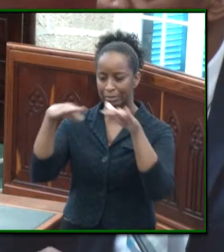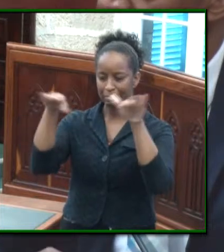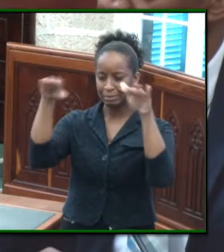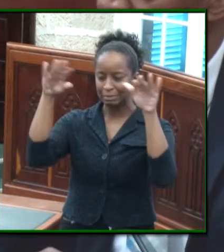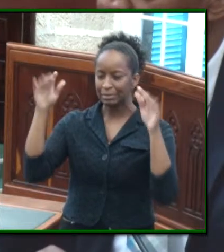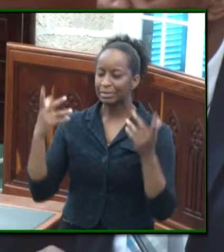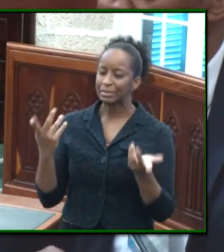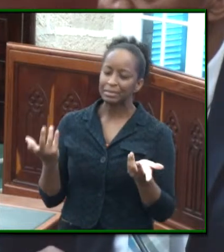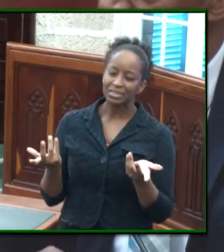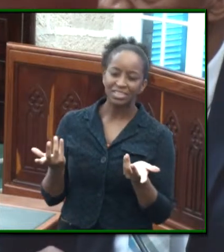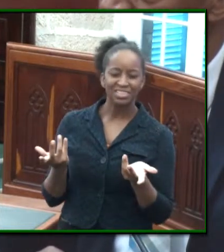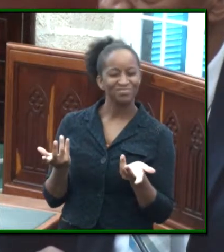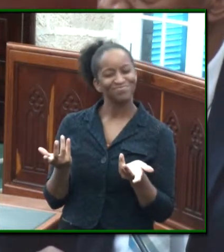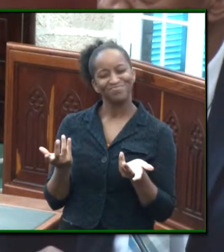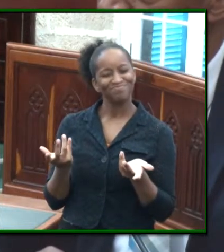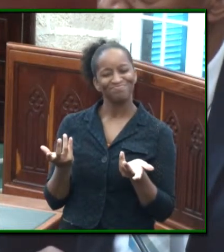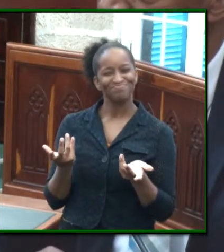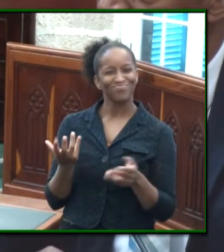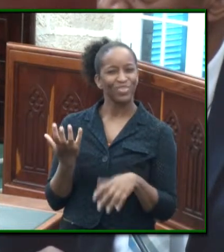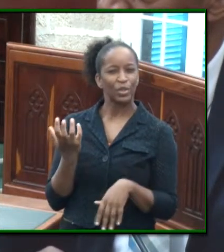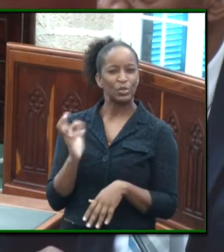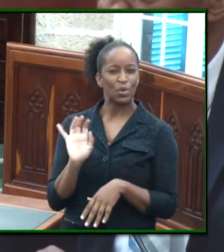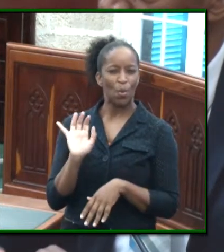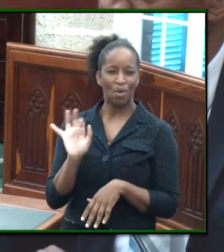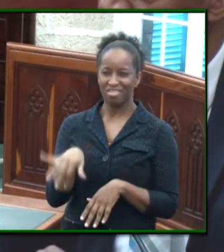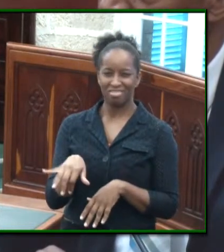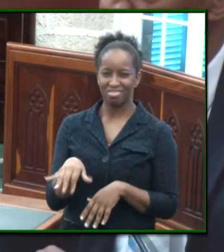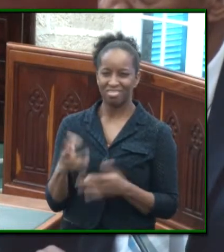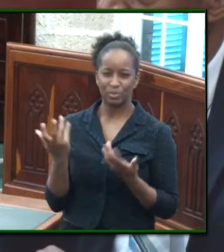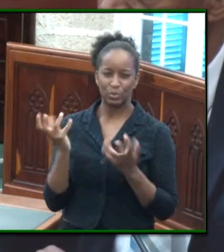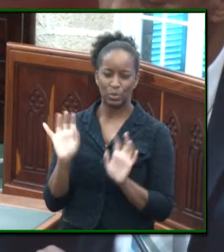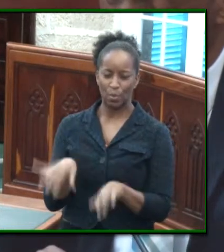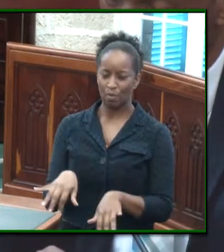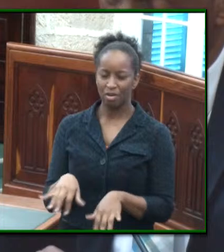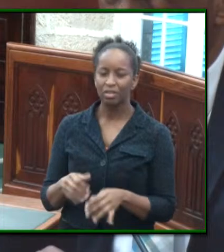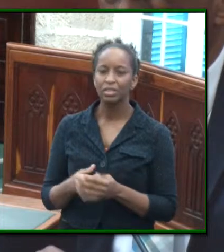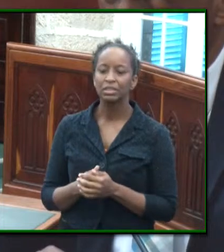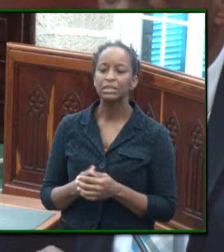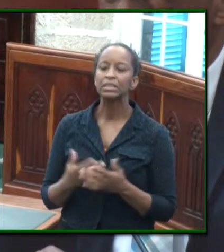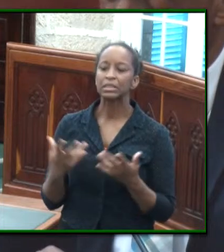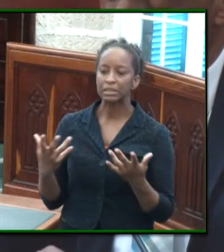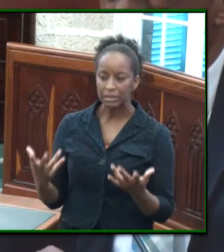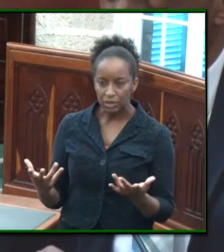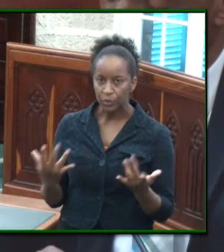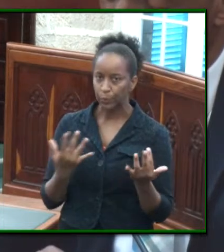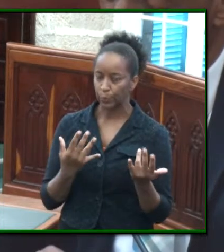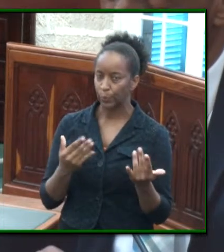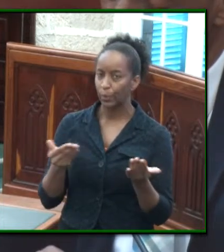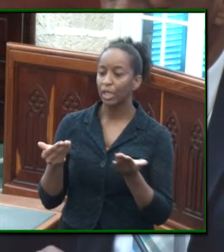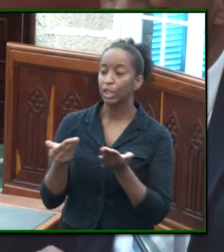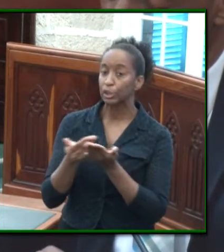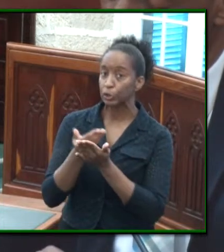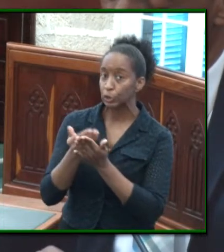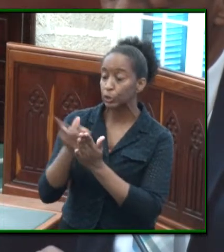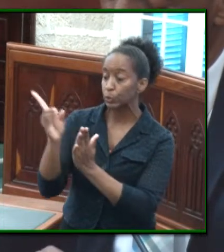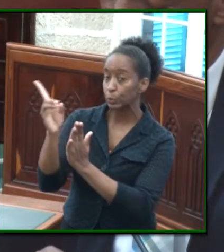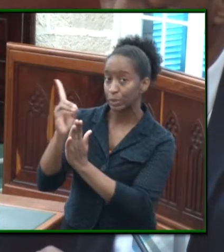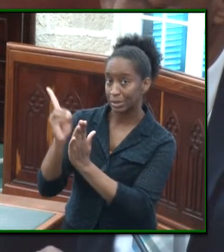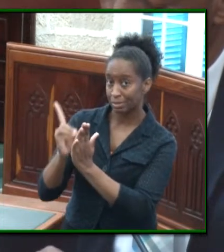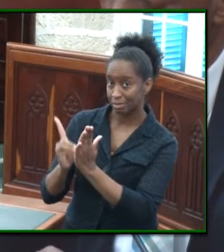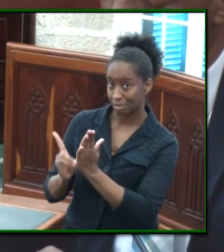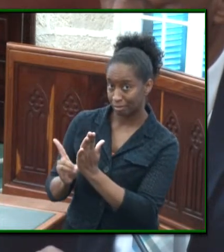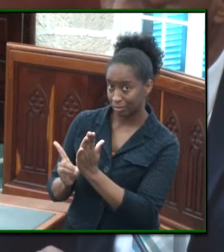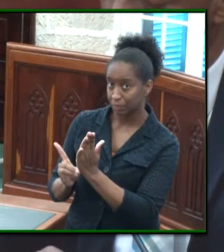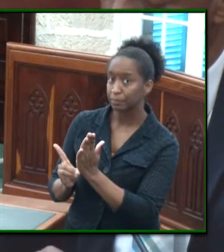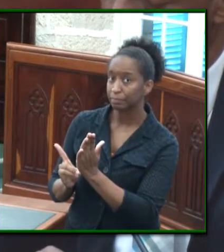different kind of design. But I anticipate that certainly by middle of this financial year, we should be able to put out something to